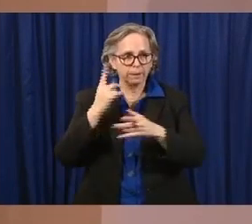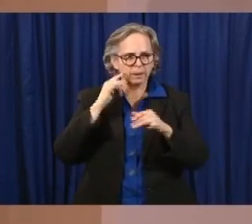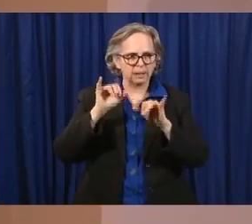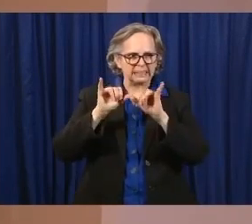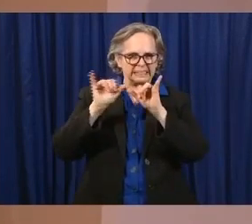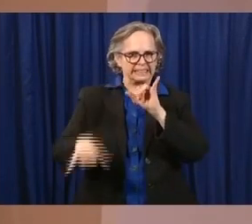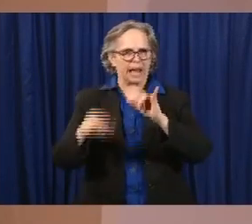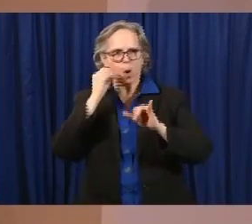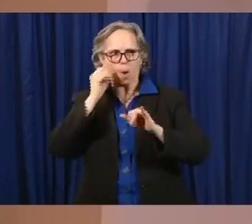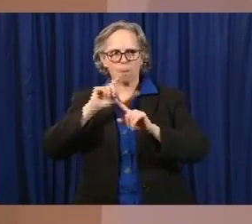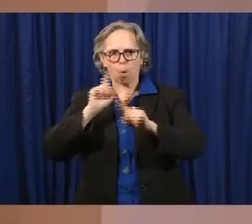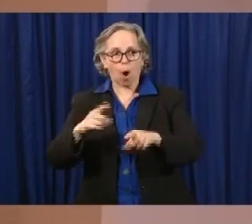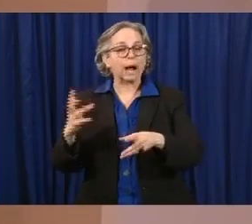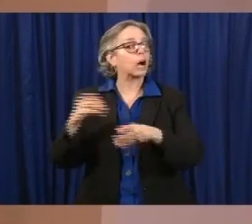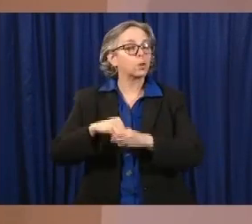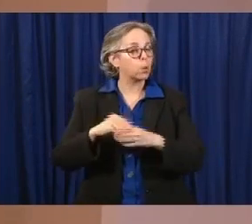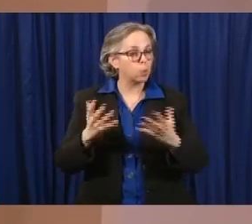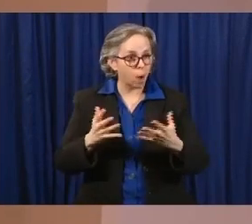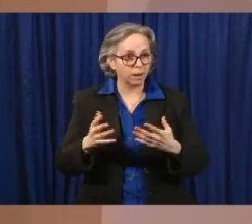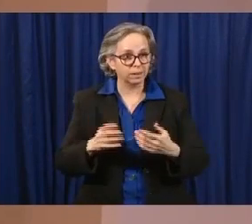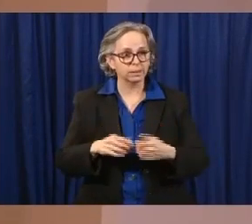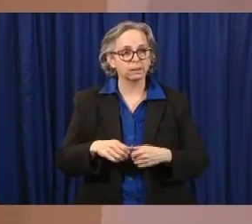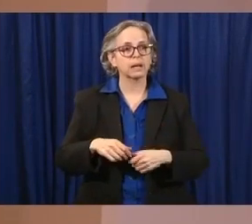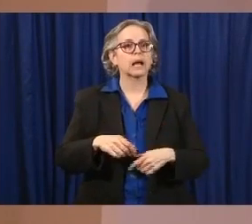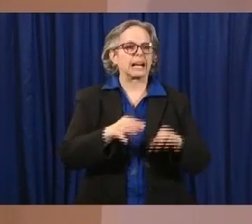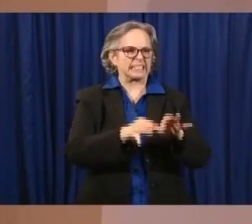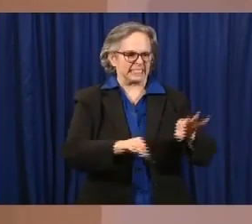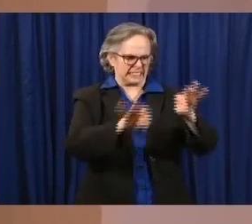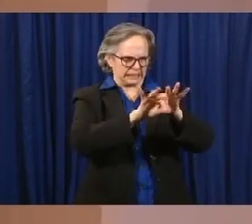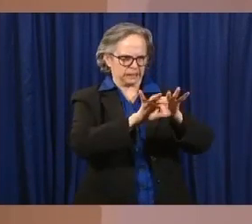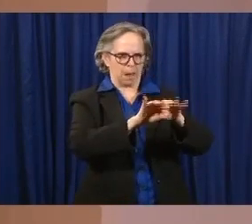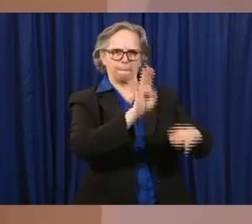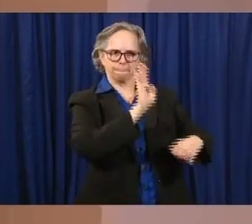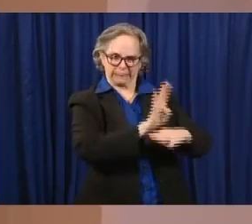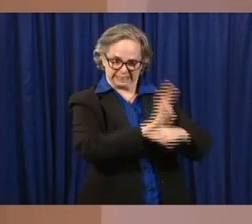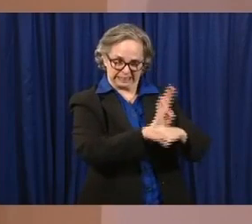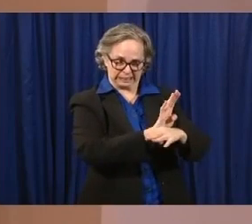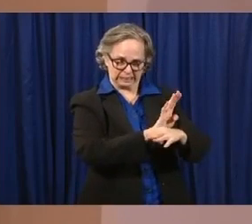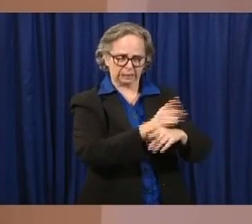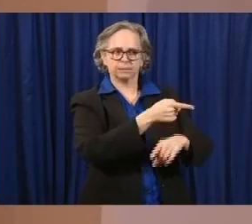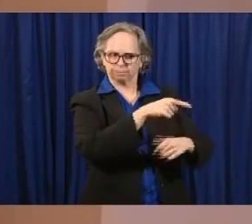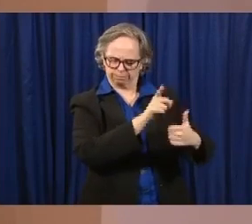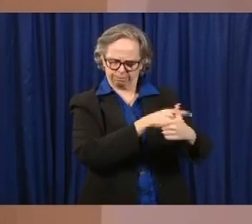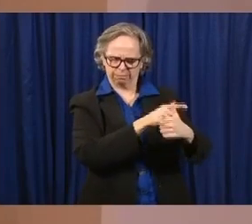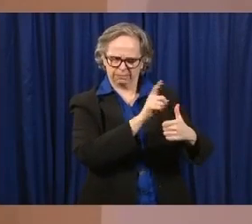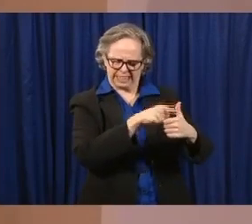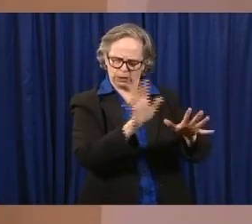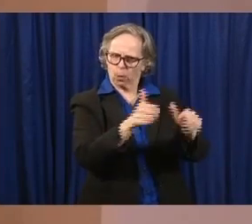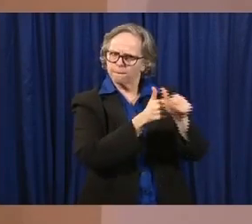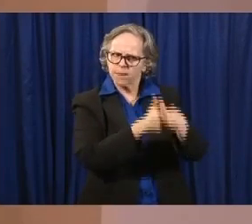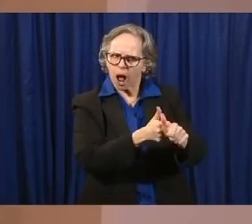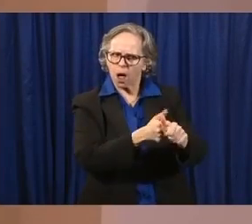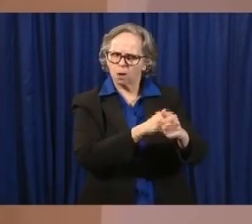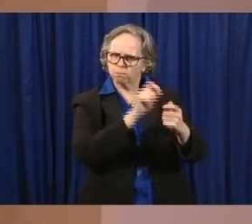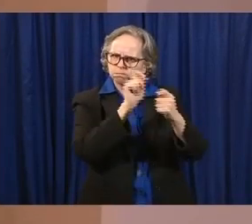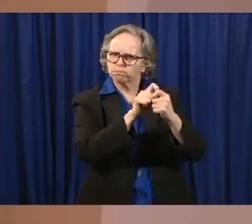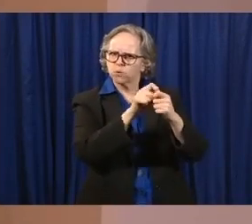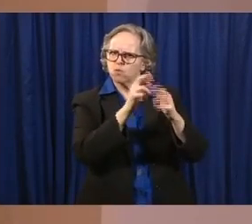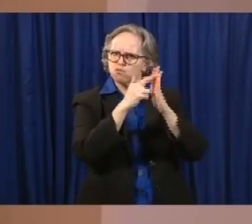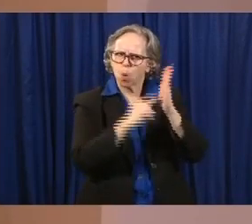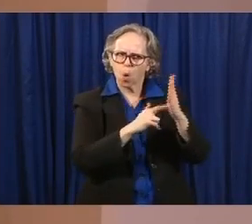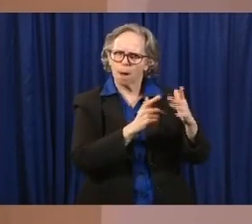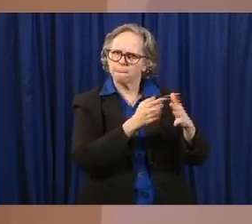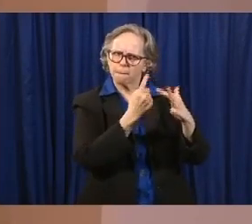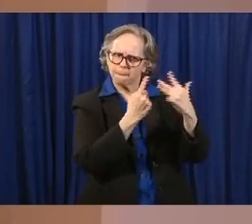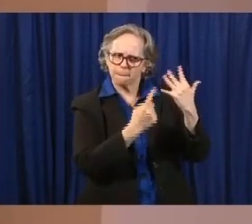the operation of essential businesses that are operating under sets of practices that they need to operate under. These are enforced at the local